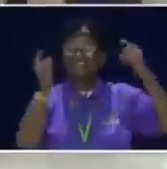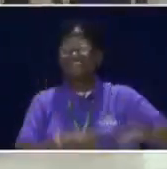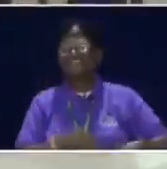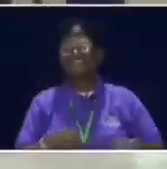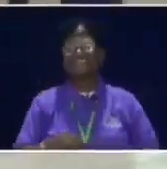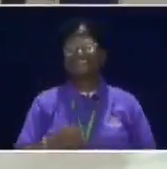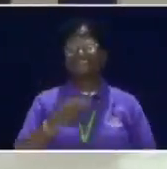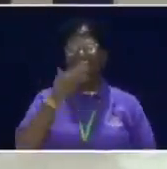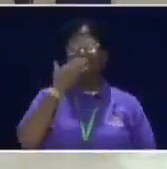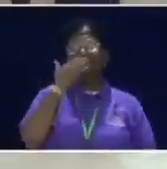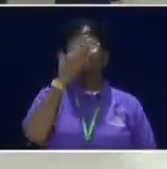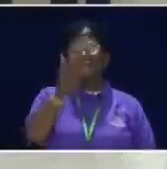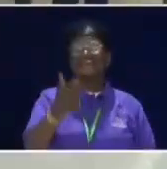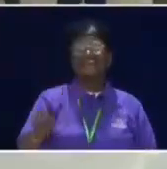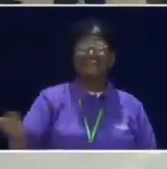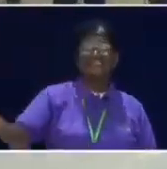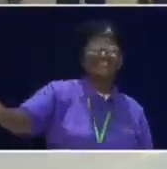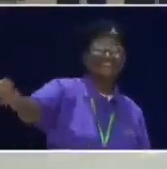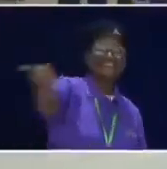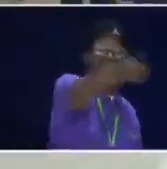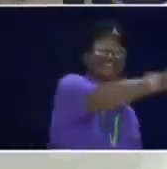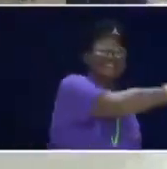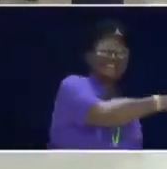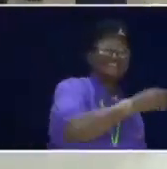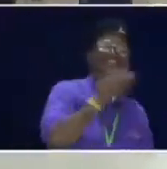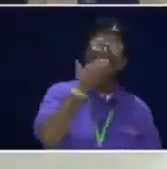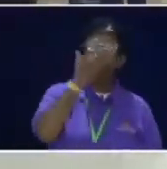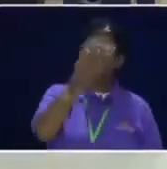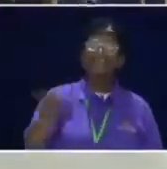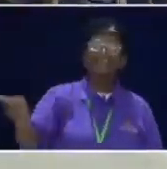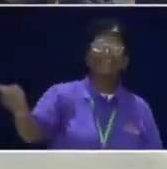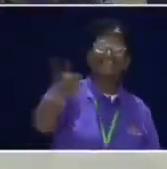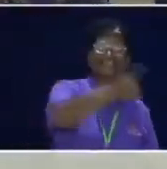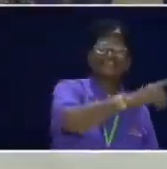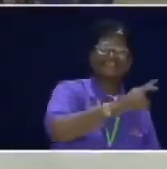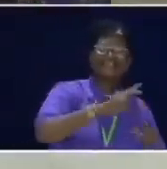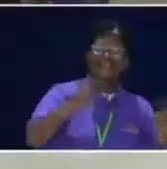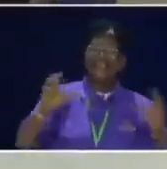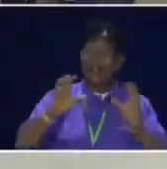Thank you. Thank you very much. Happy birthday, Daddy.